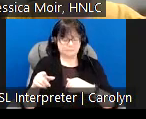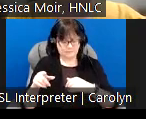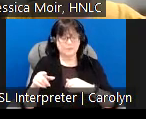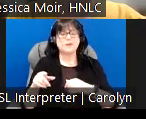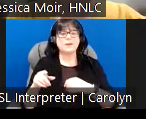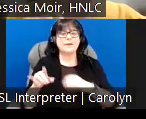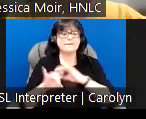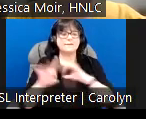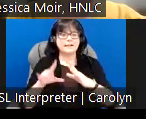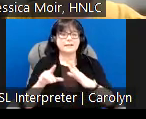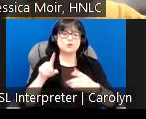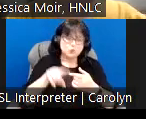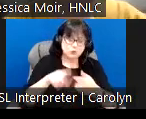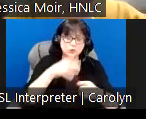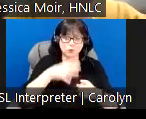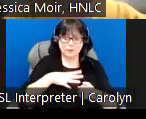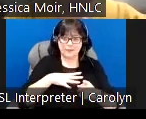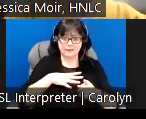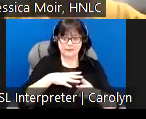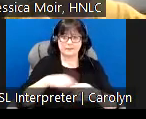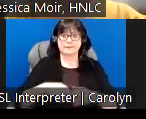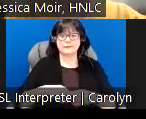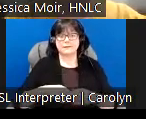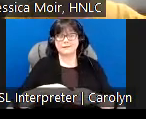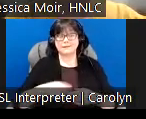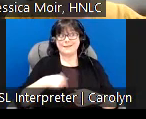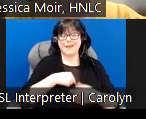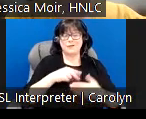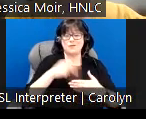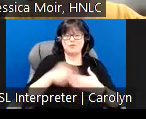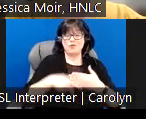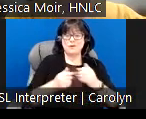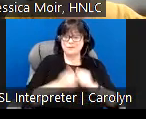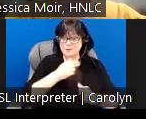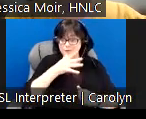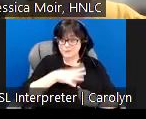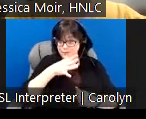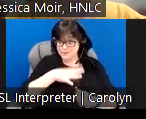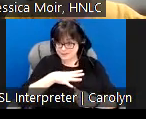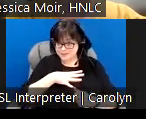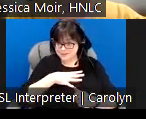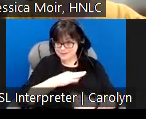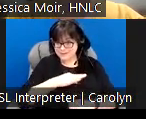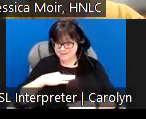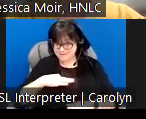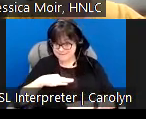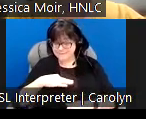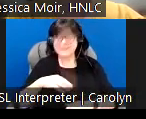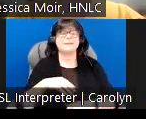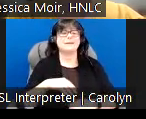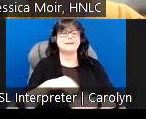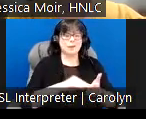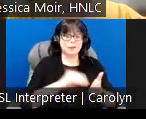particular. And again, being an all female staff, majority of our learners being female,